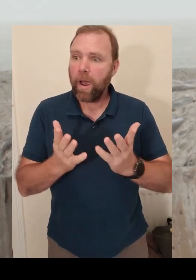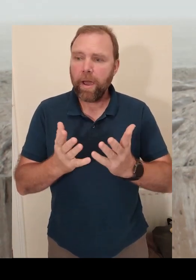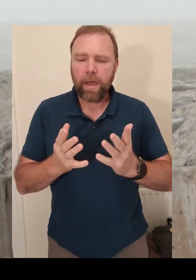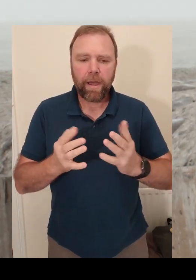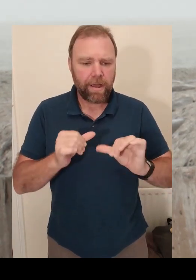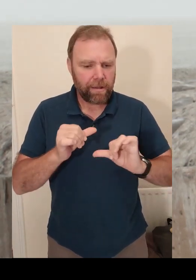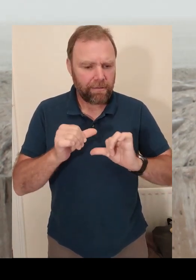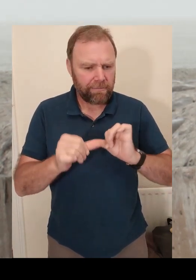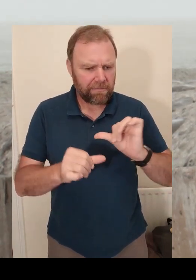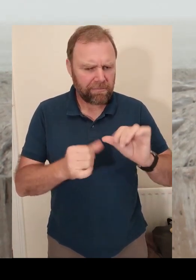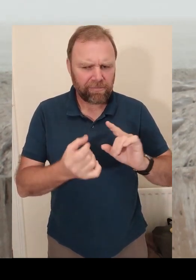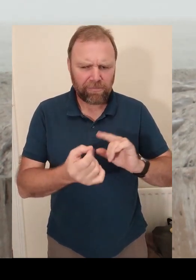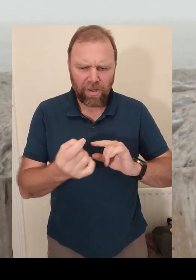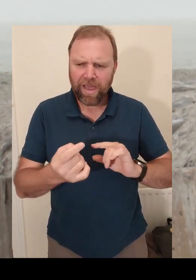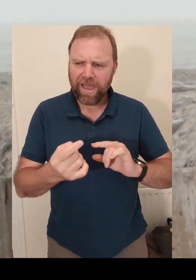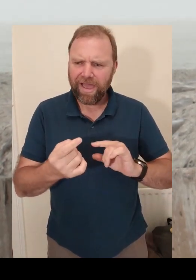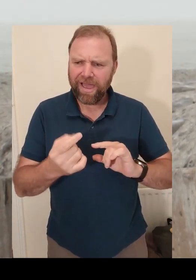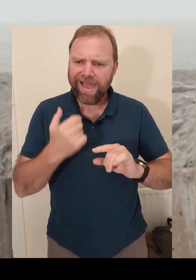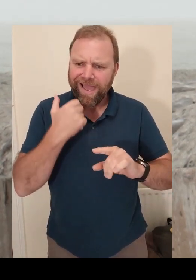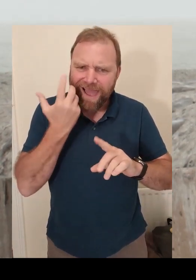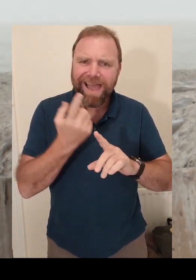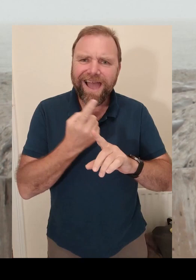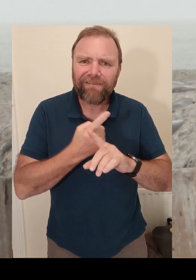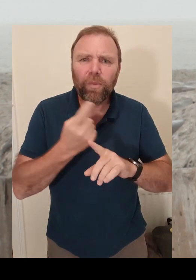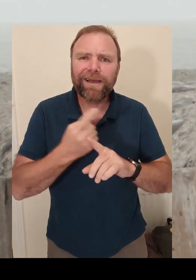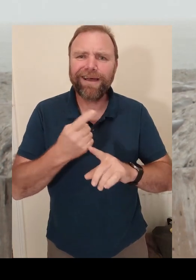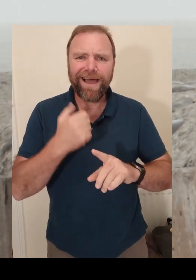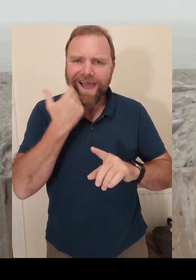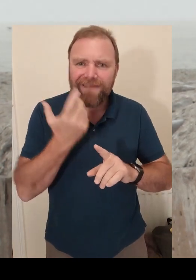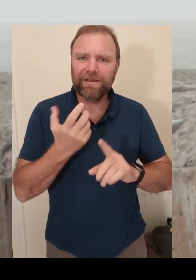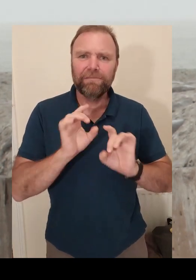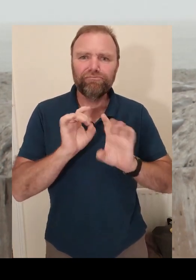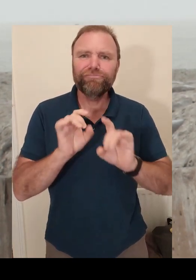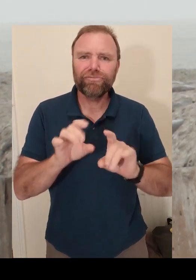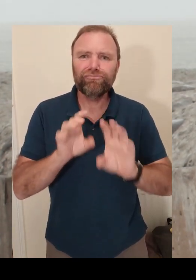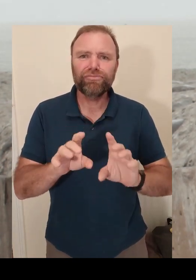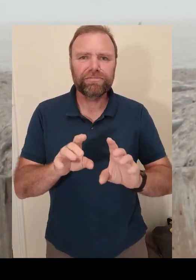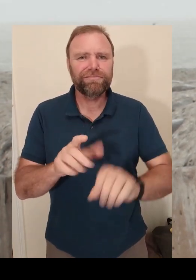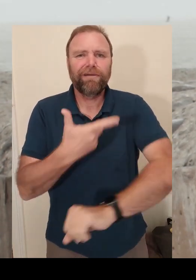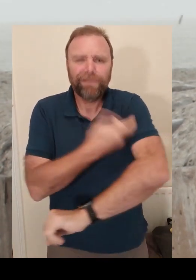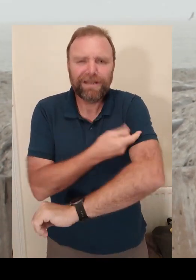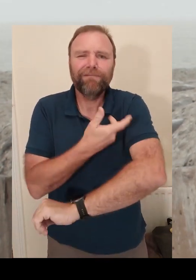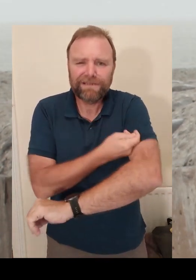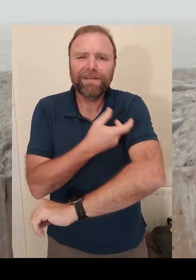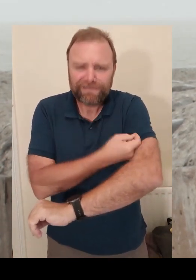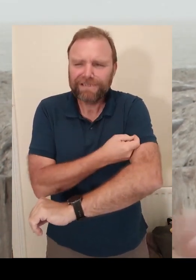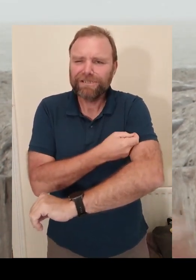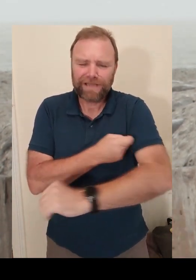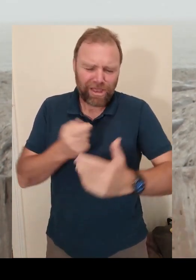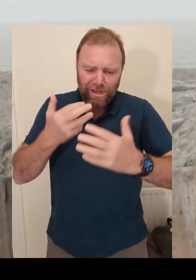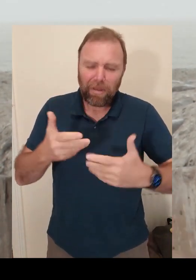spirit lifter. It really was, and it got to the point where every single briefing was just